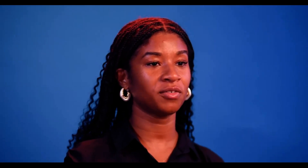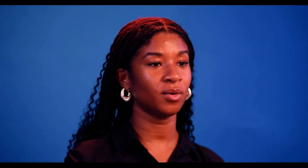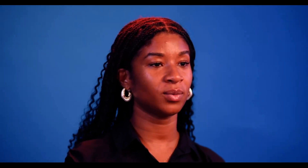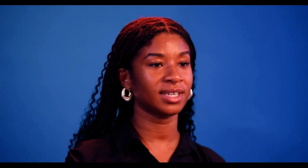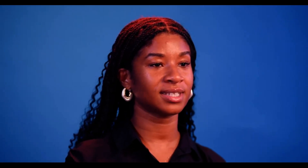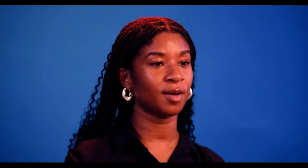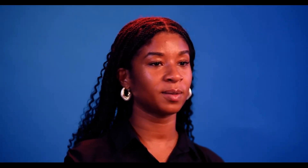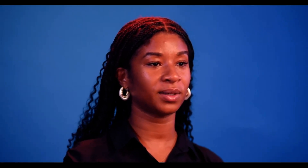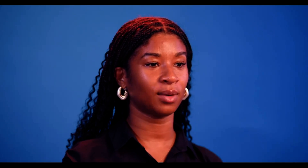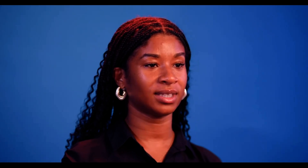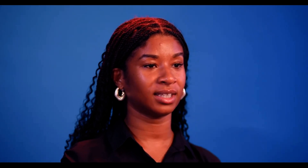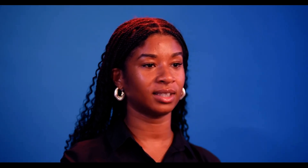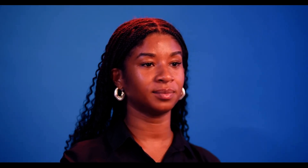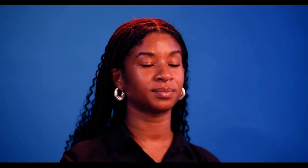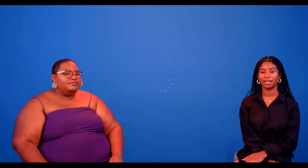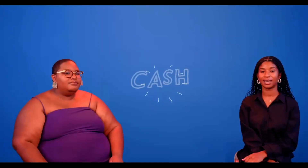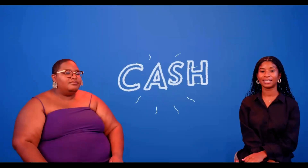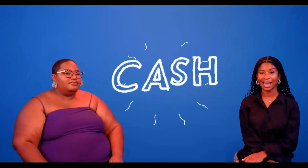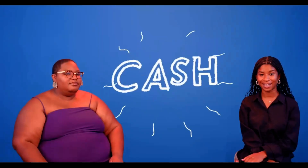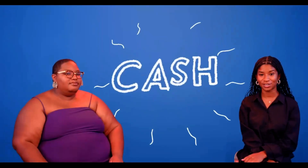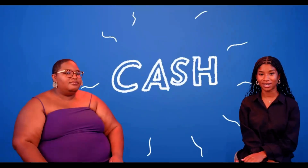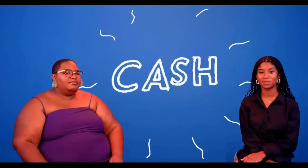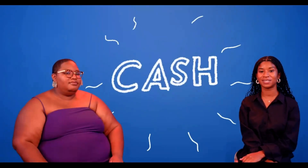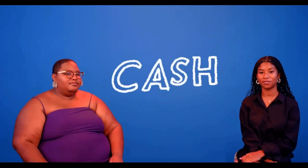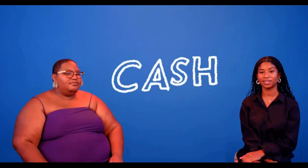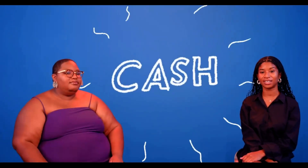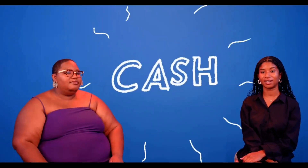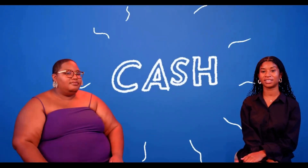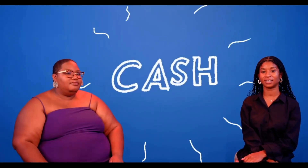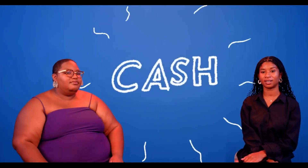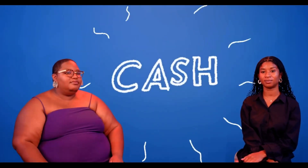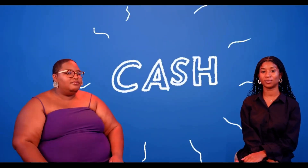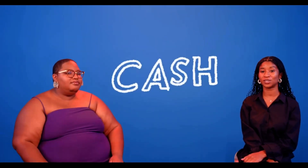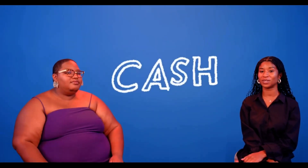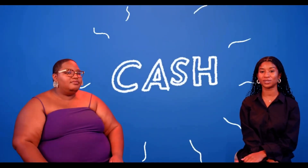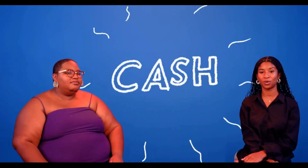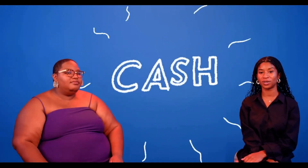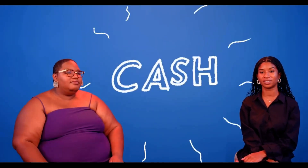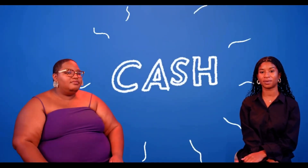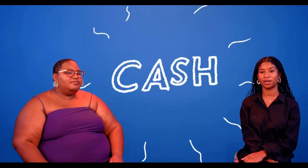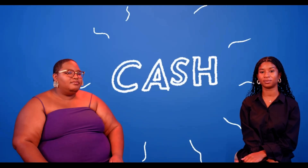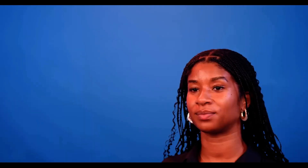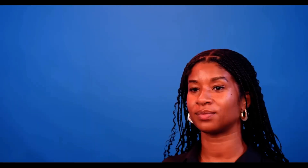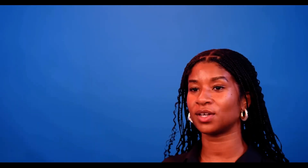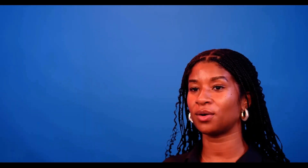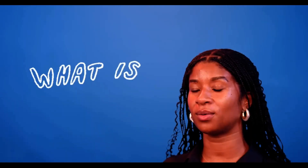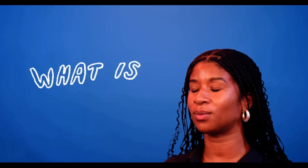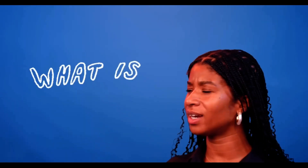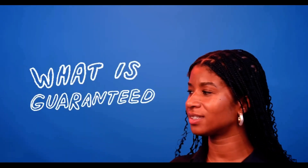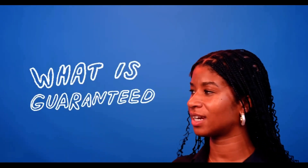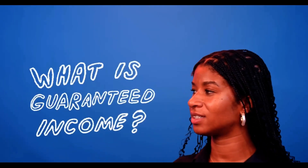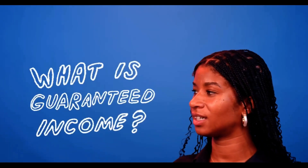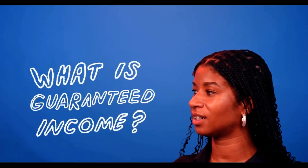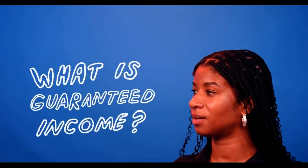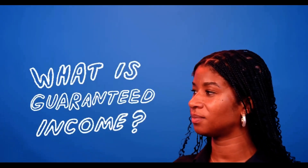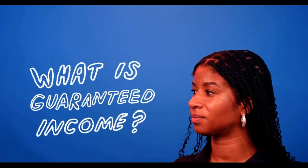are straightforward ways to help people get what they need. Cash, and specifically guaranteed income, which is what this whole course is about. So, what